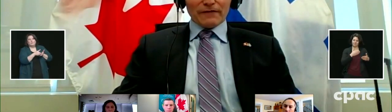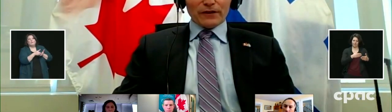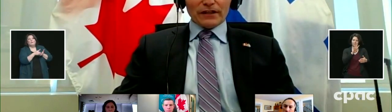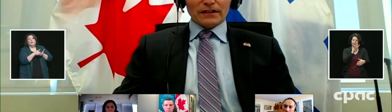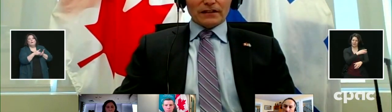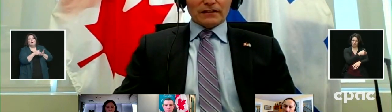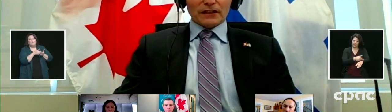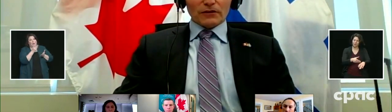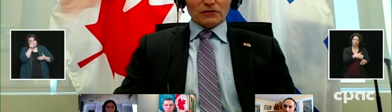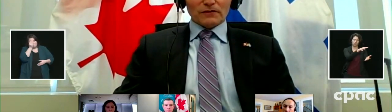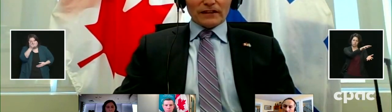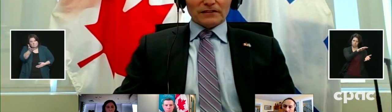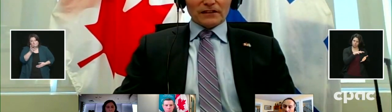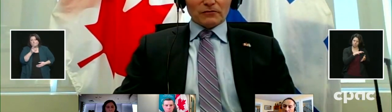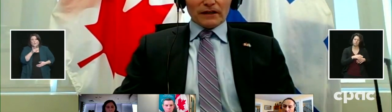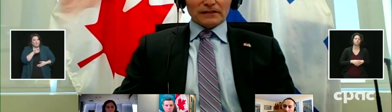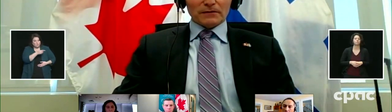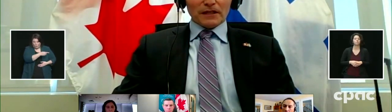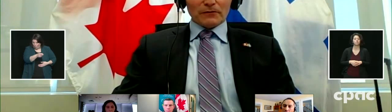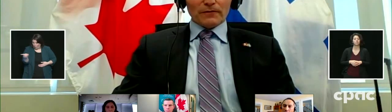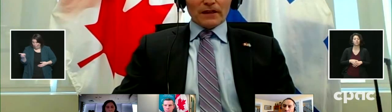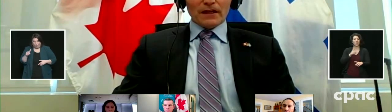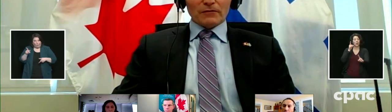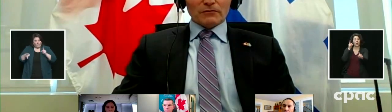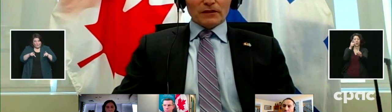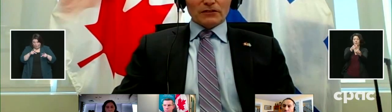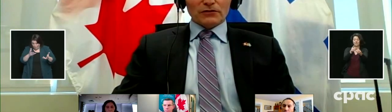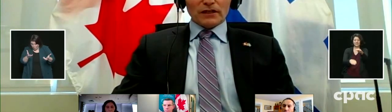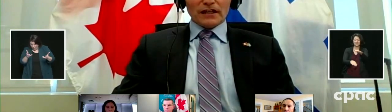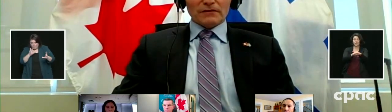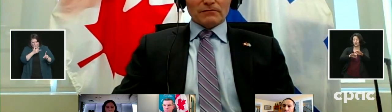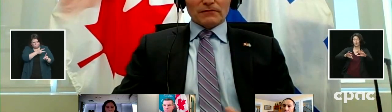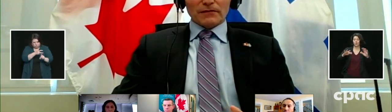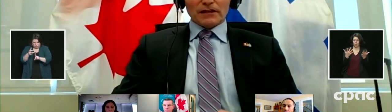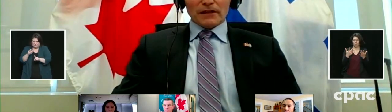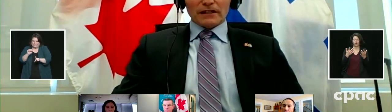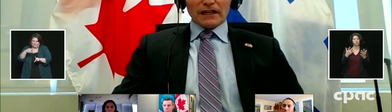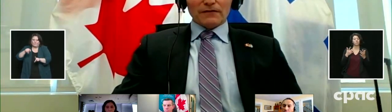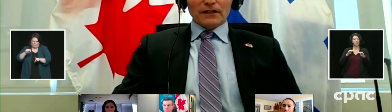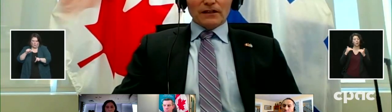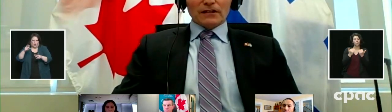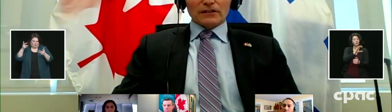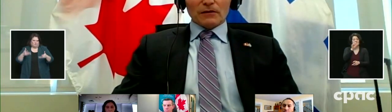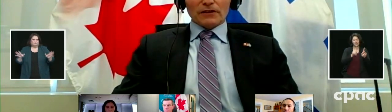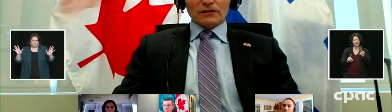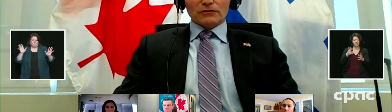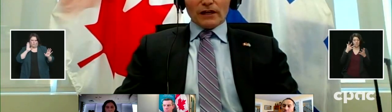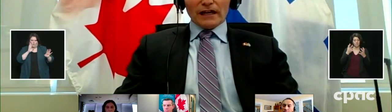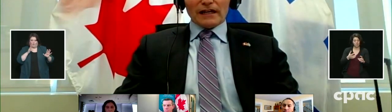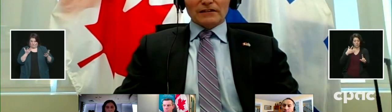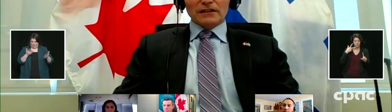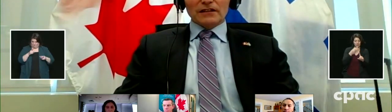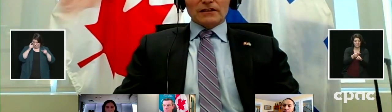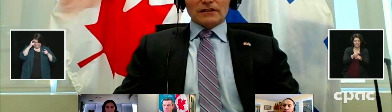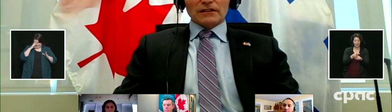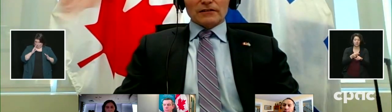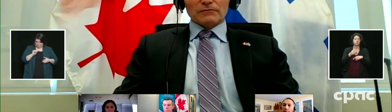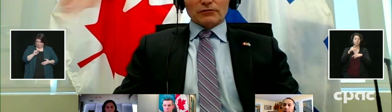vaccinating every Canadian that wants to be vaccinated by September. But Minister Anand might have something to